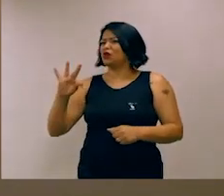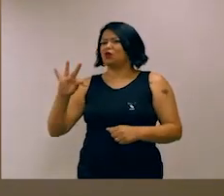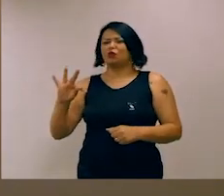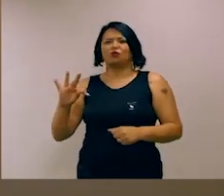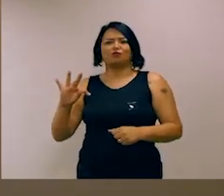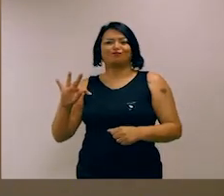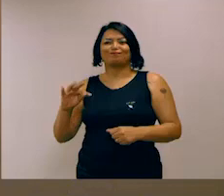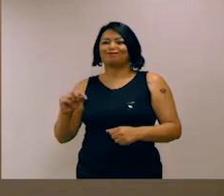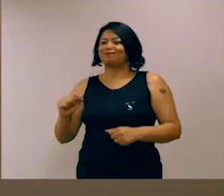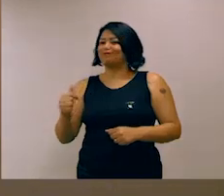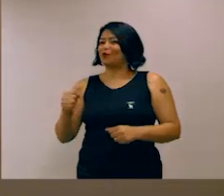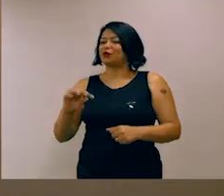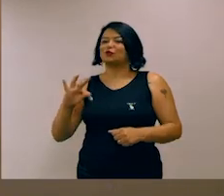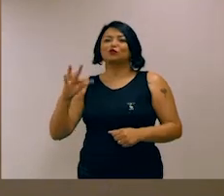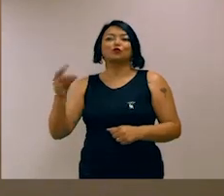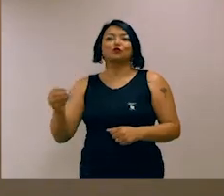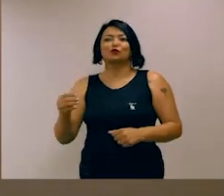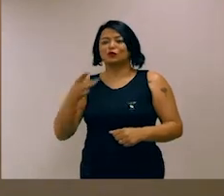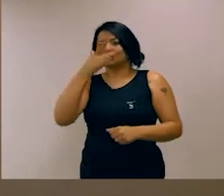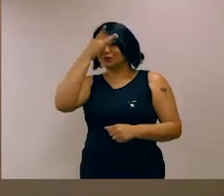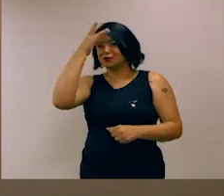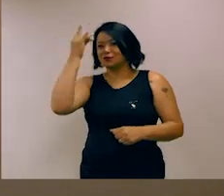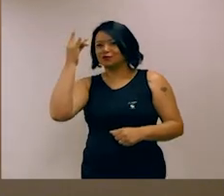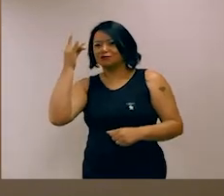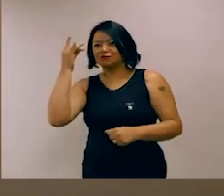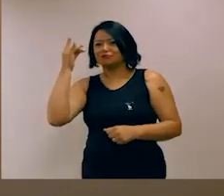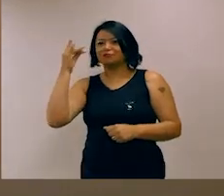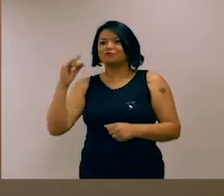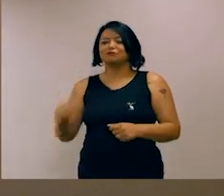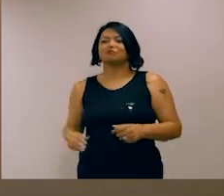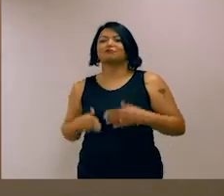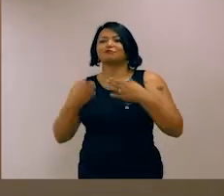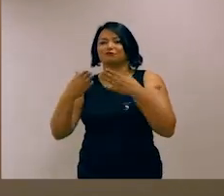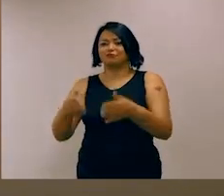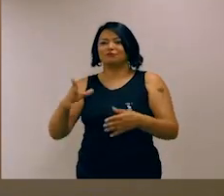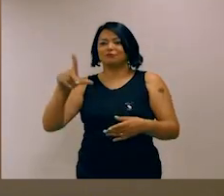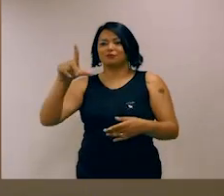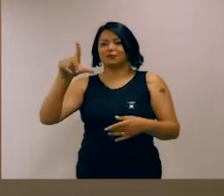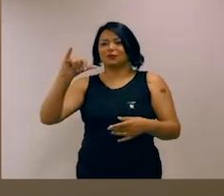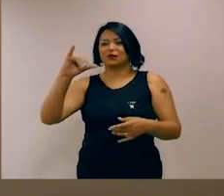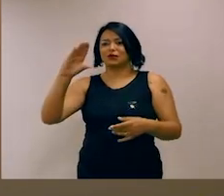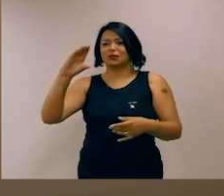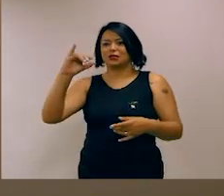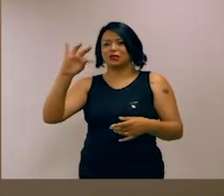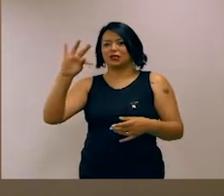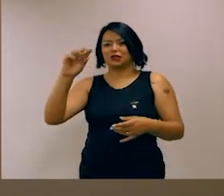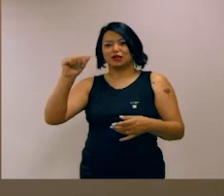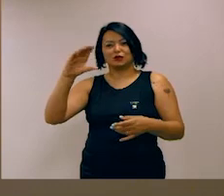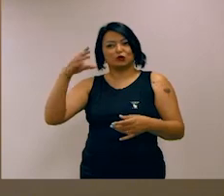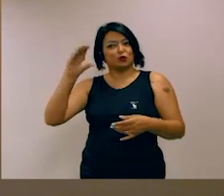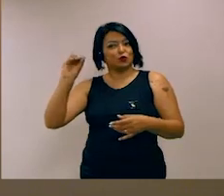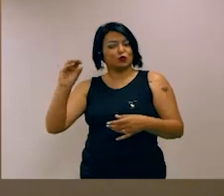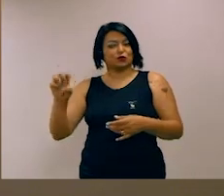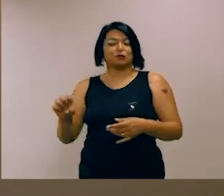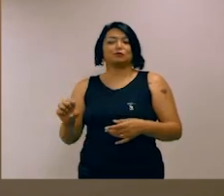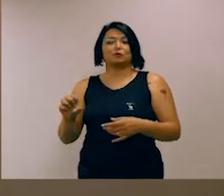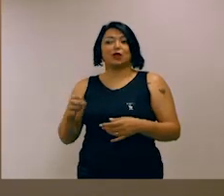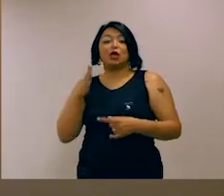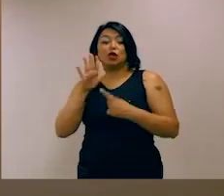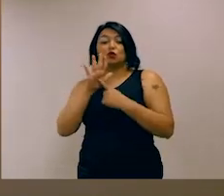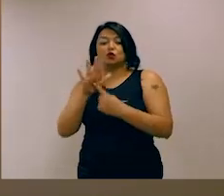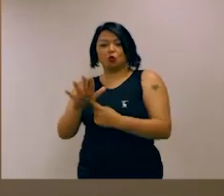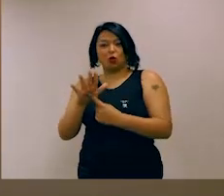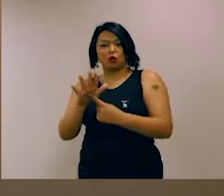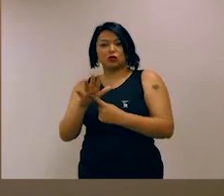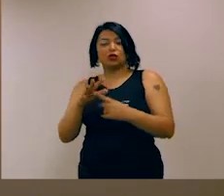the state and municipal audit courts, and it's going to extend its application to almost all of the public